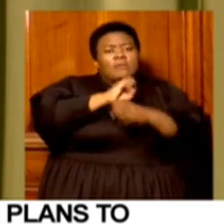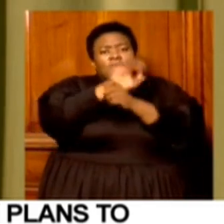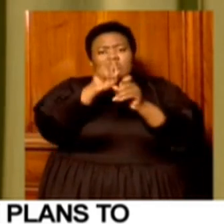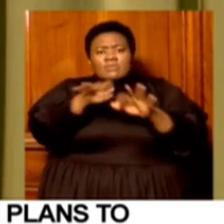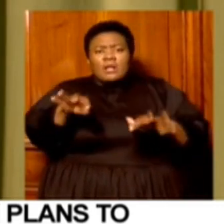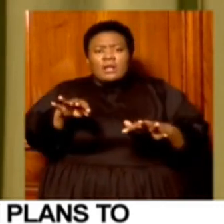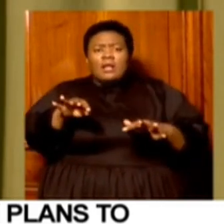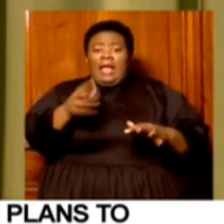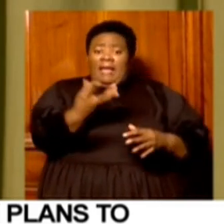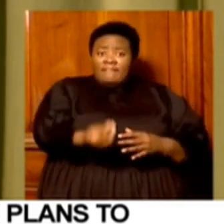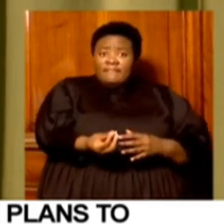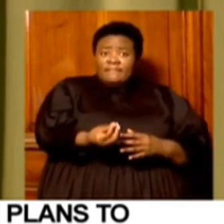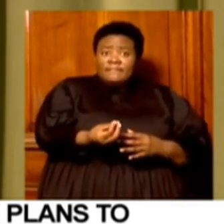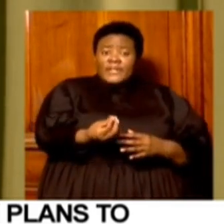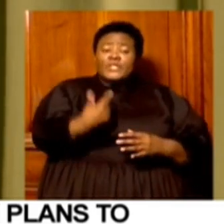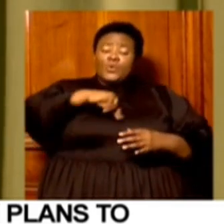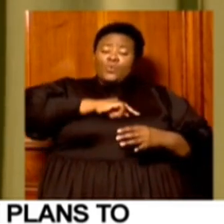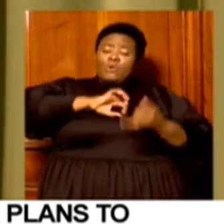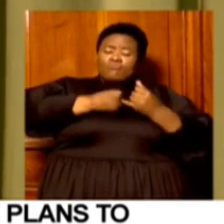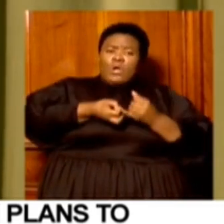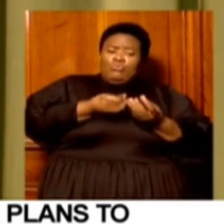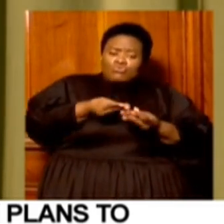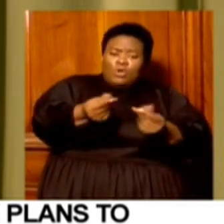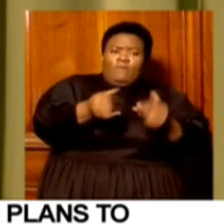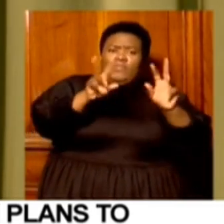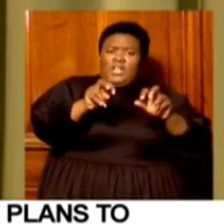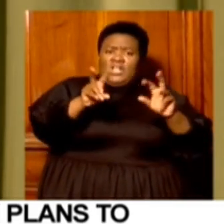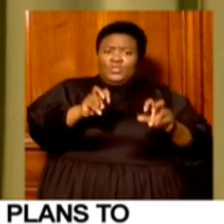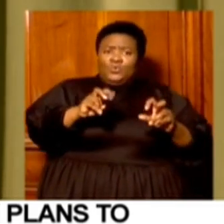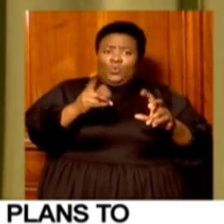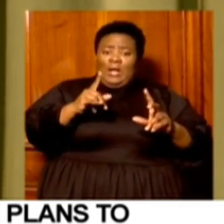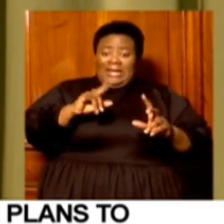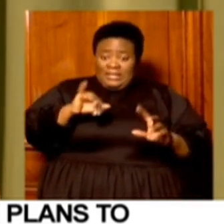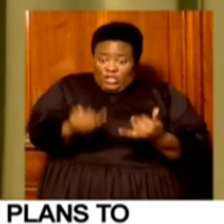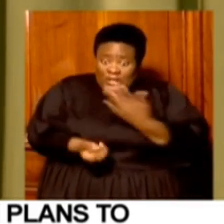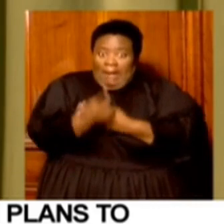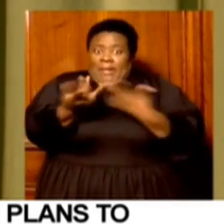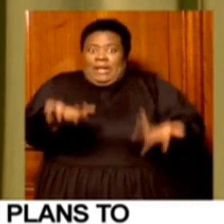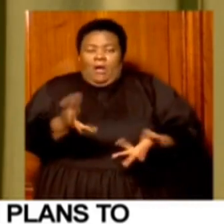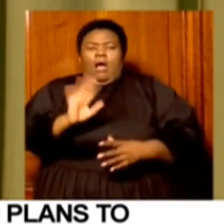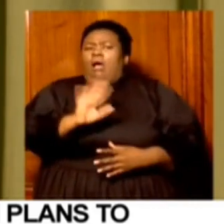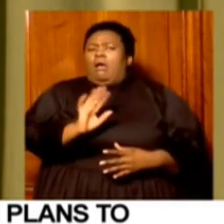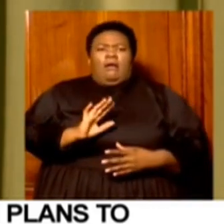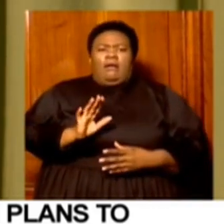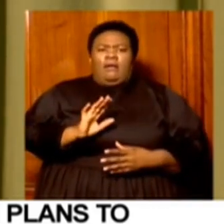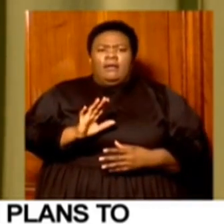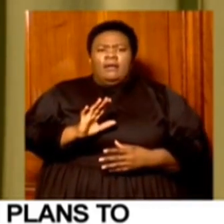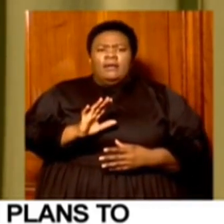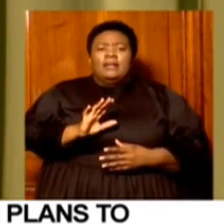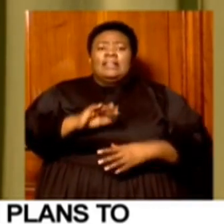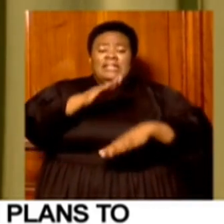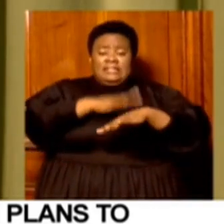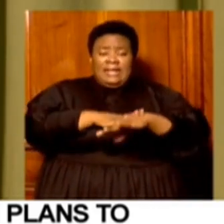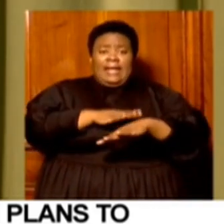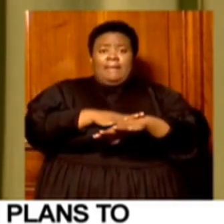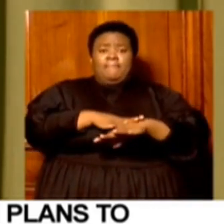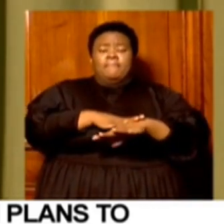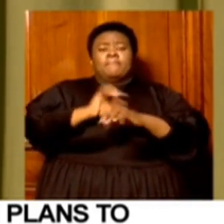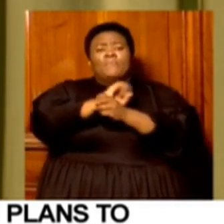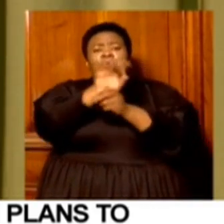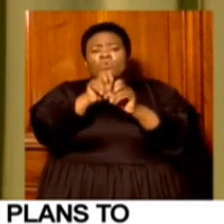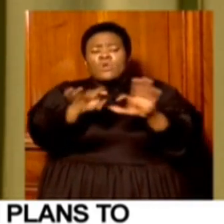Are we dealing with this issue as an accident? No. When COVID arrived by the 1st of April, I